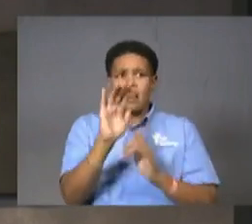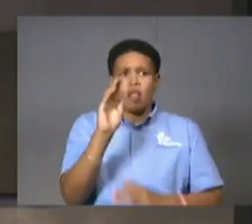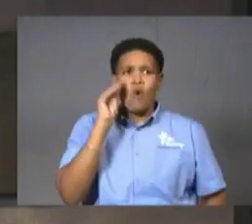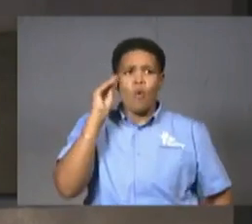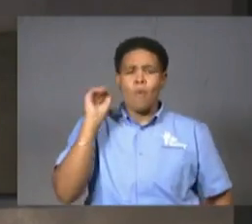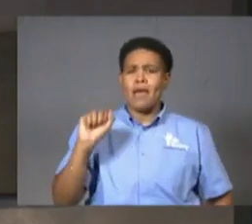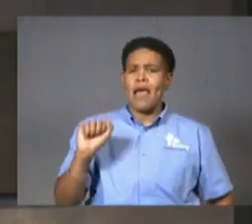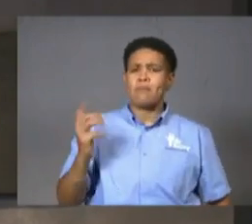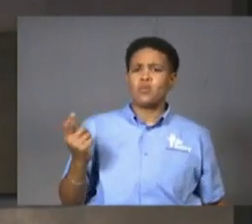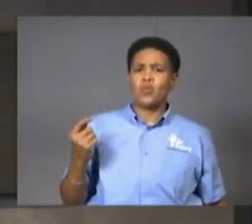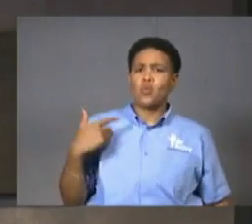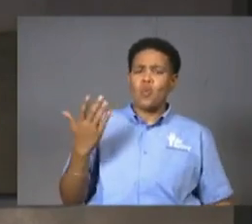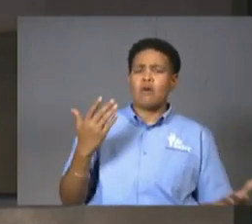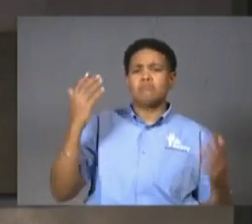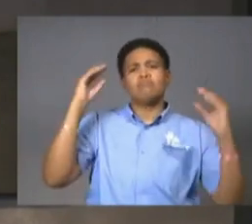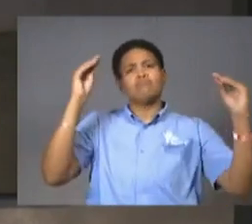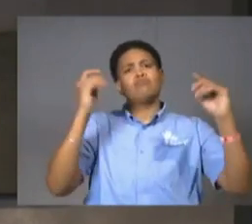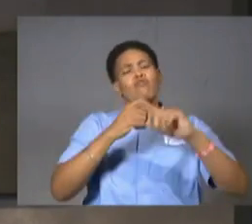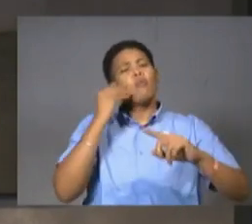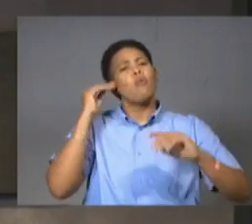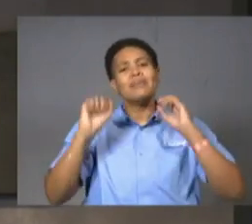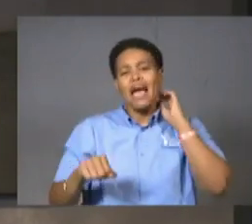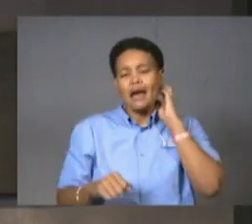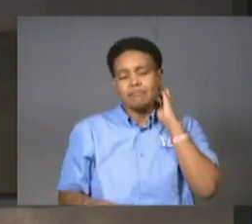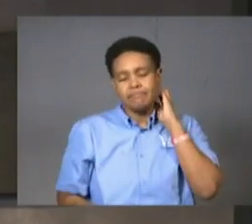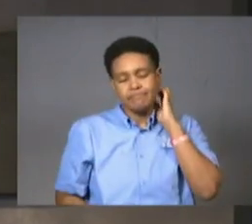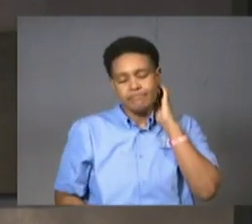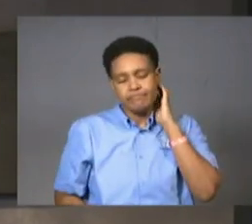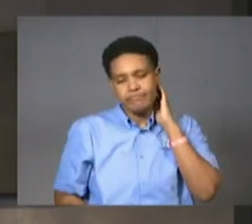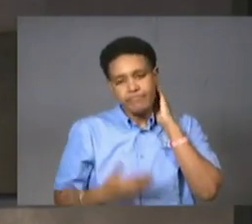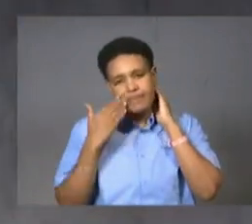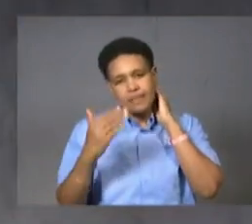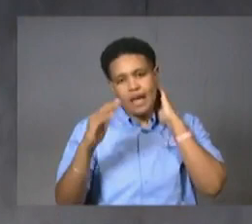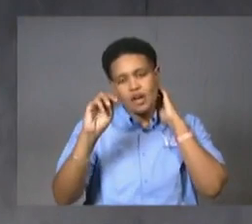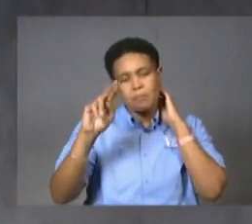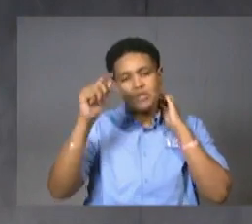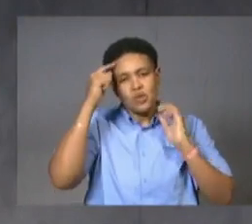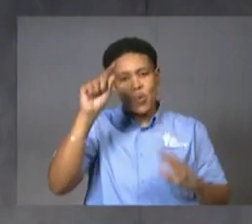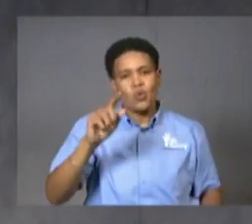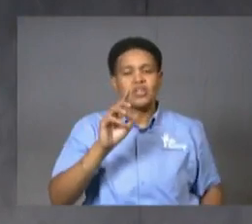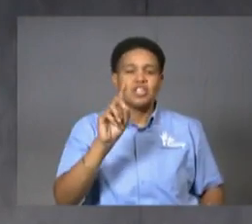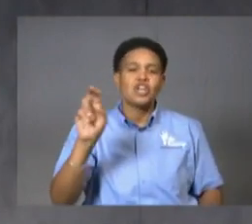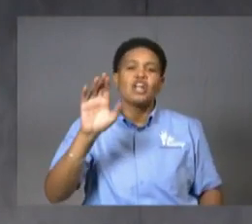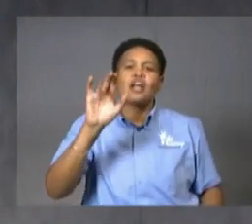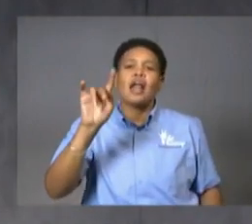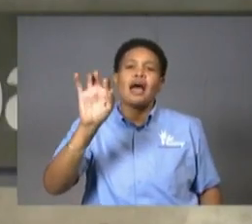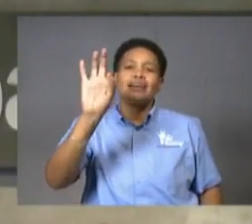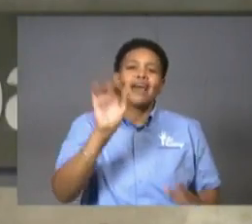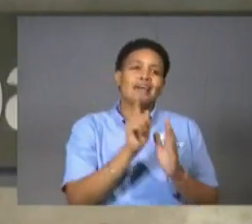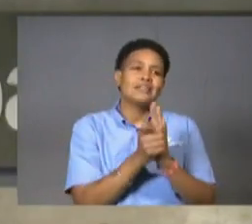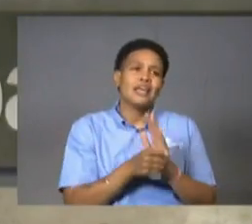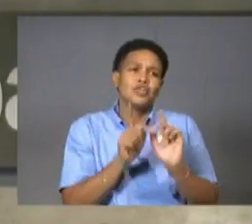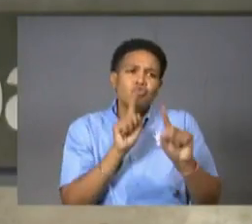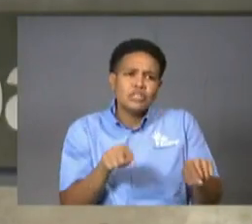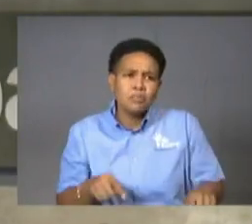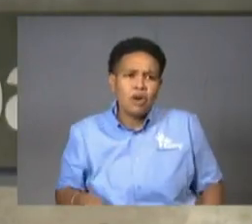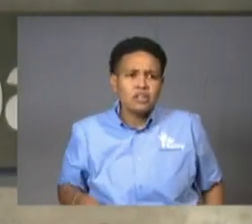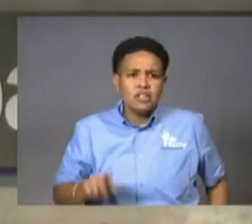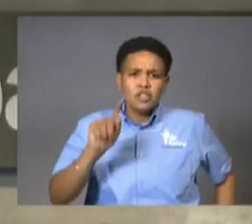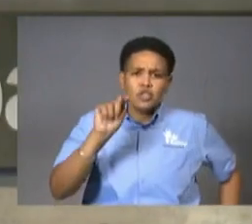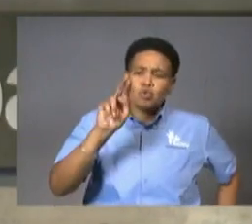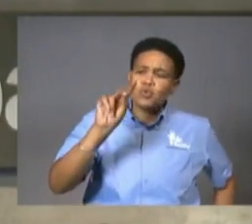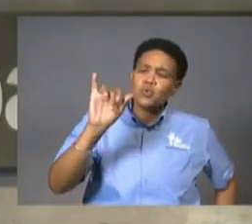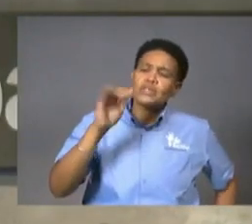deliver lessons from home. Thank you very much, Mr. Golding. Dr. Clark, you have 90 seconds to respond. Trudy Ann, thank you for that